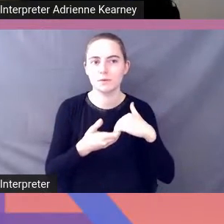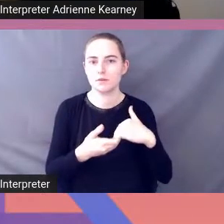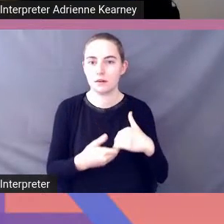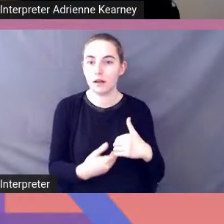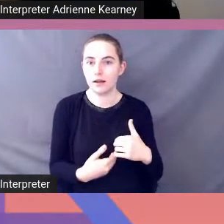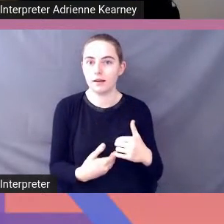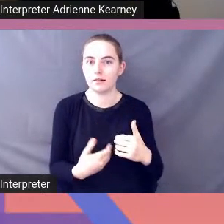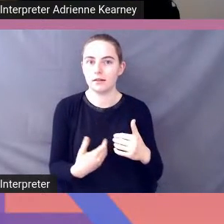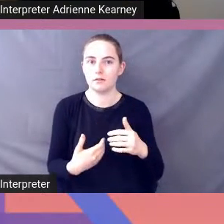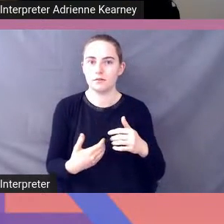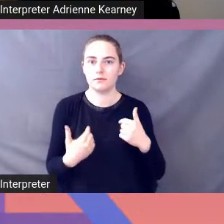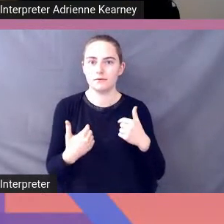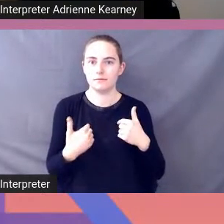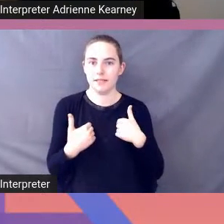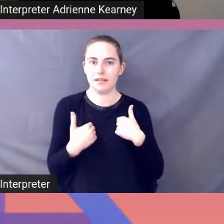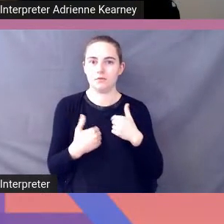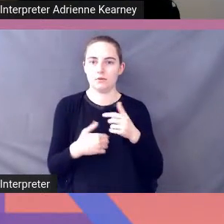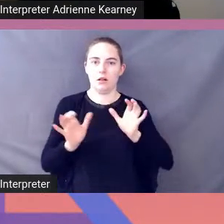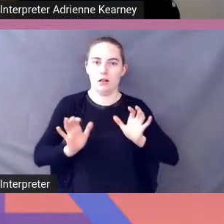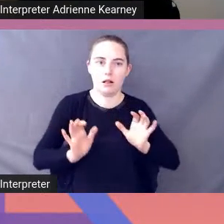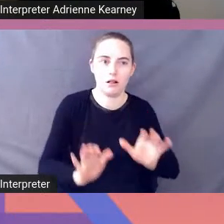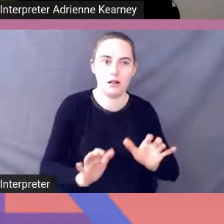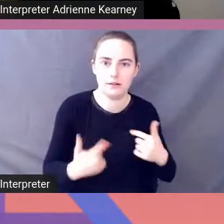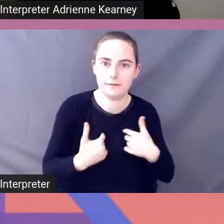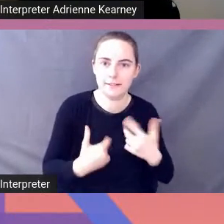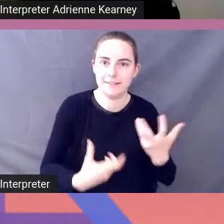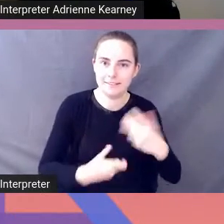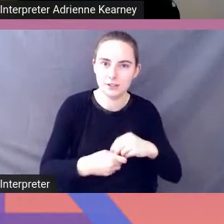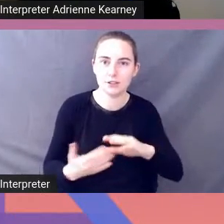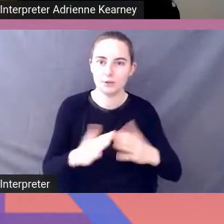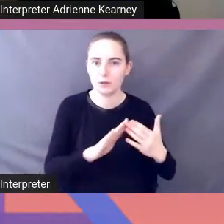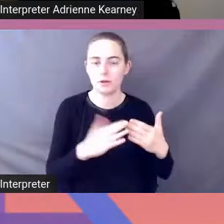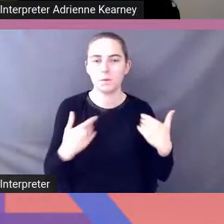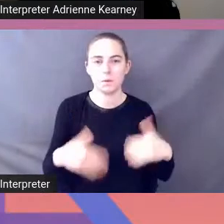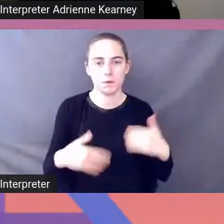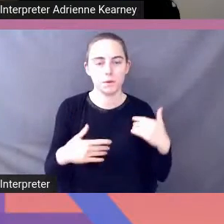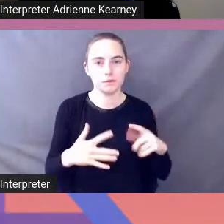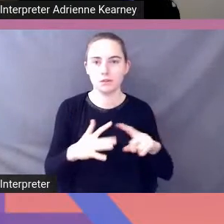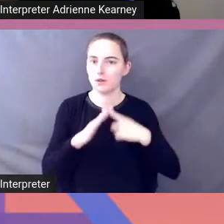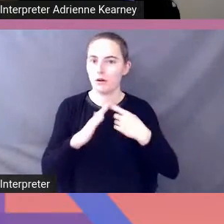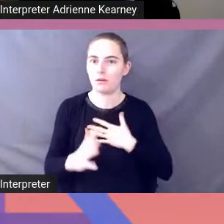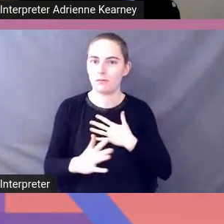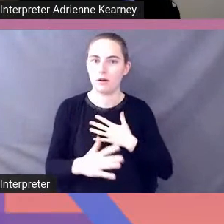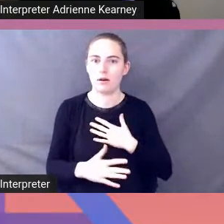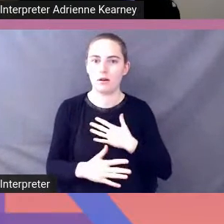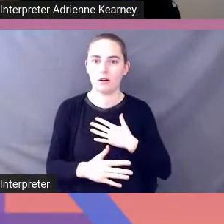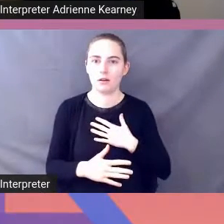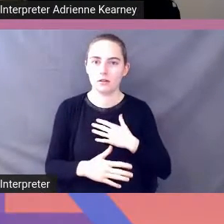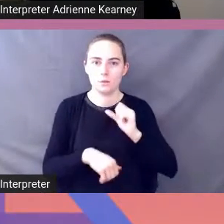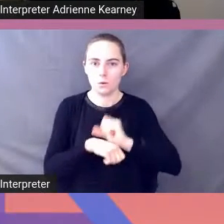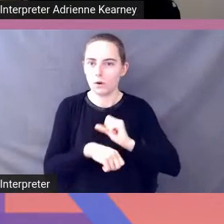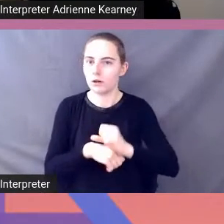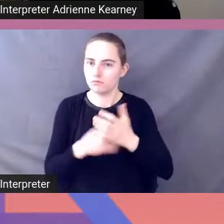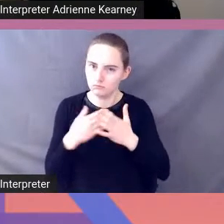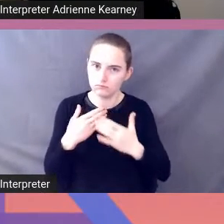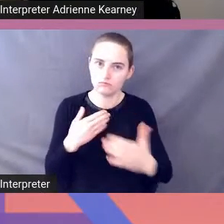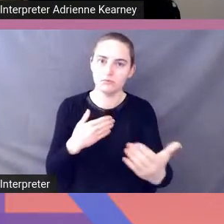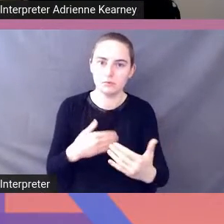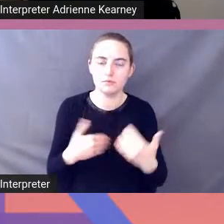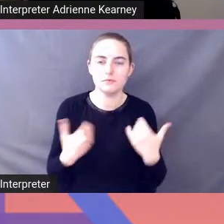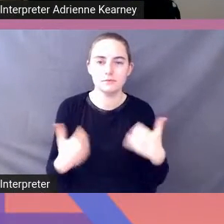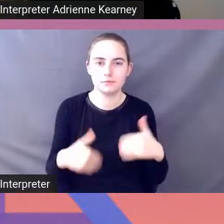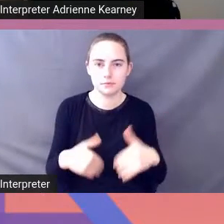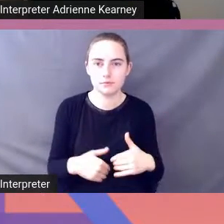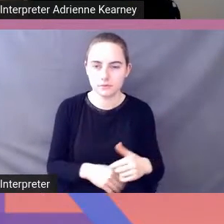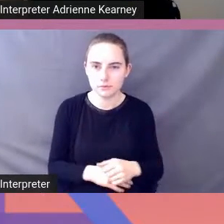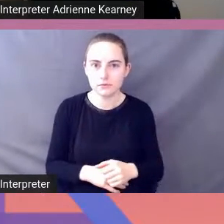There's in simplest forms into hosting and into my mentor got me into teaching spoken word. So I also am a member of